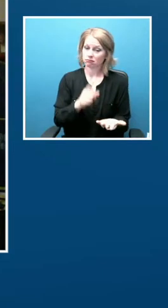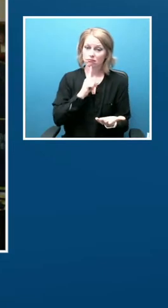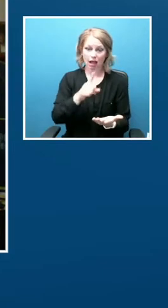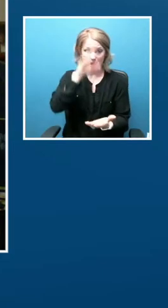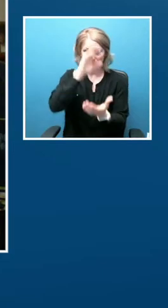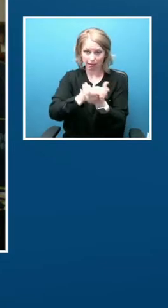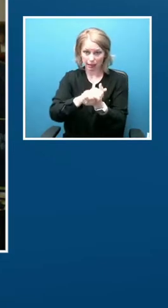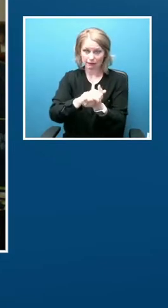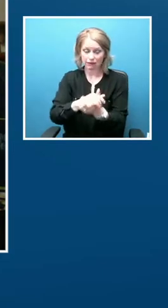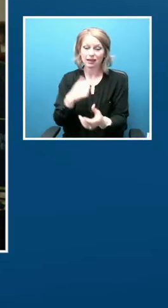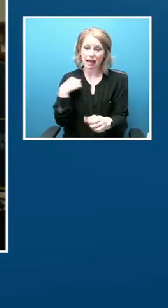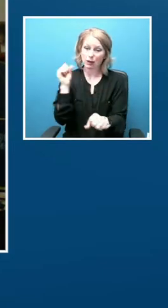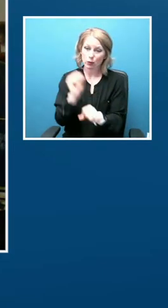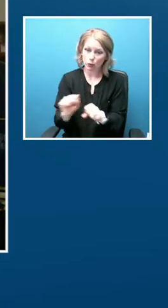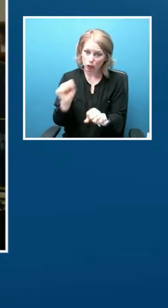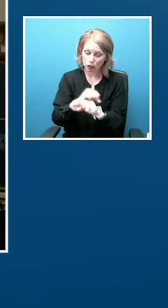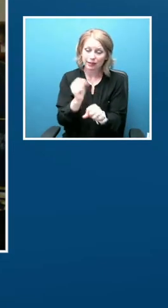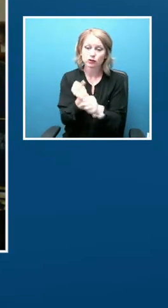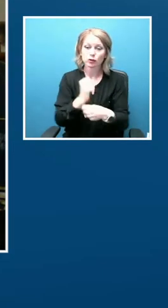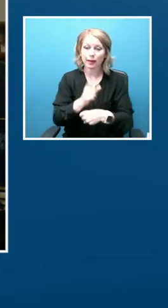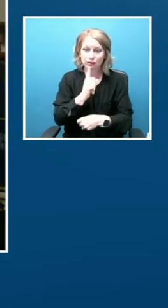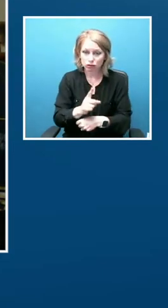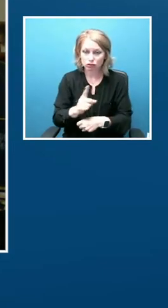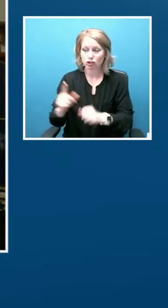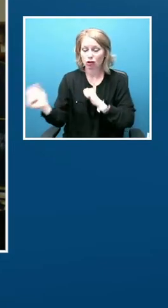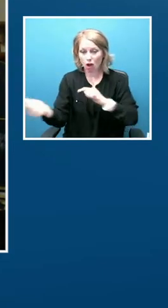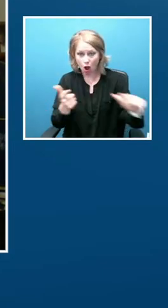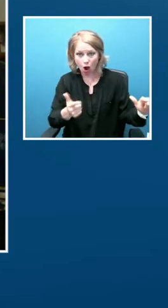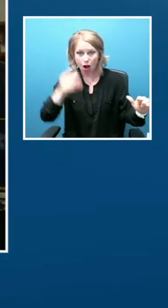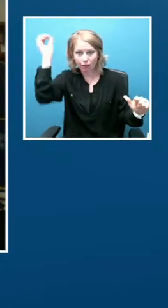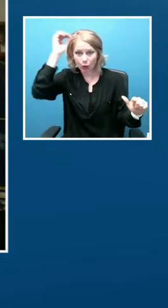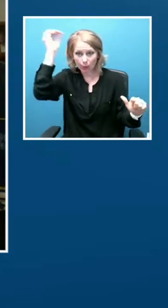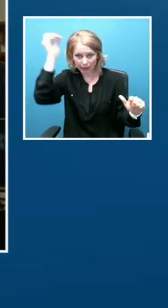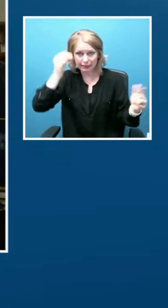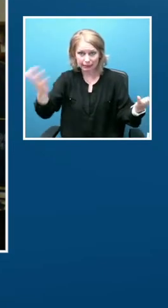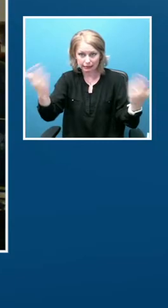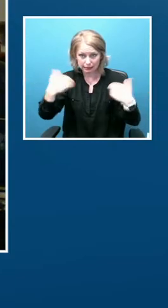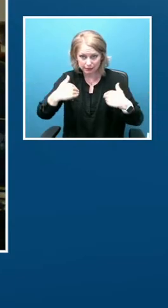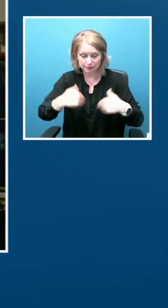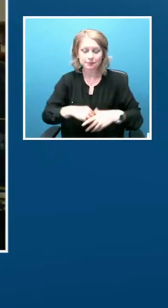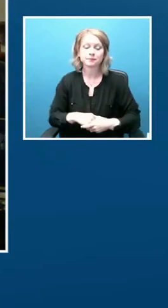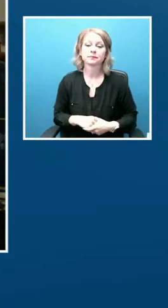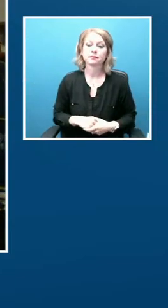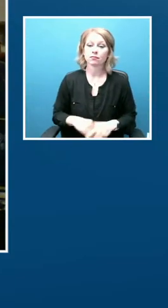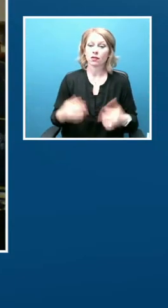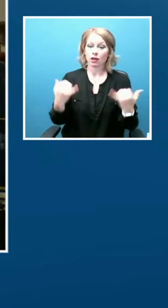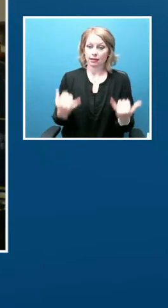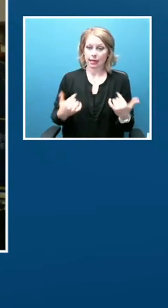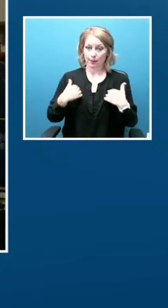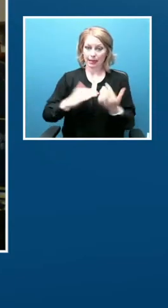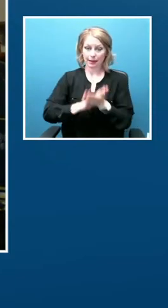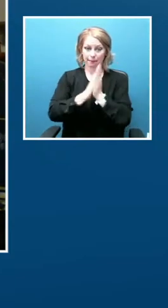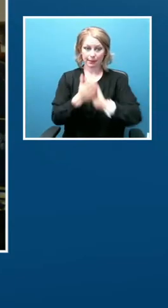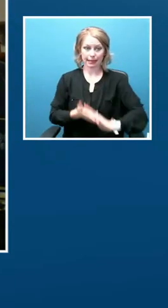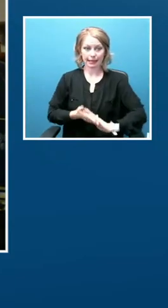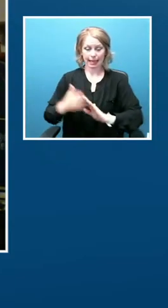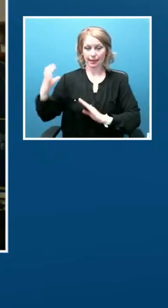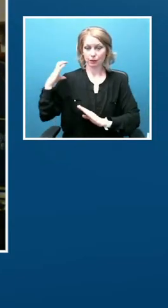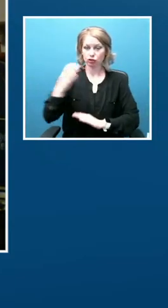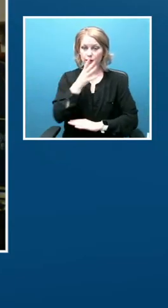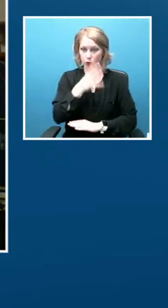to ensure that everyone has a seat at the table. Since I became chairwoman, we have ran several programs to